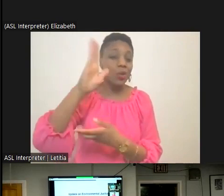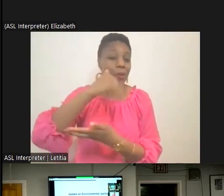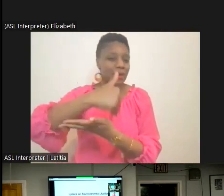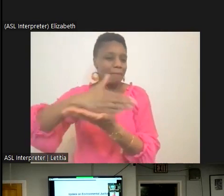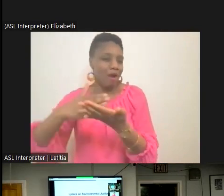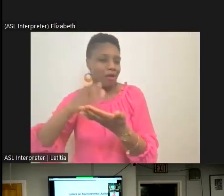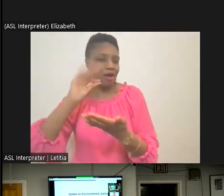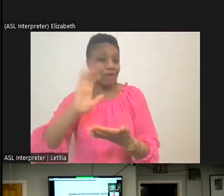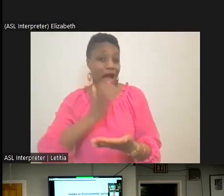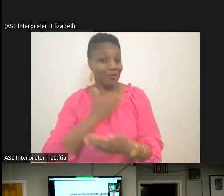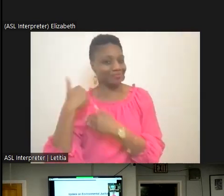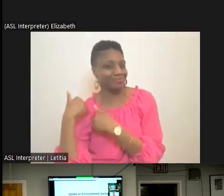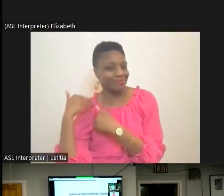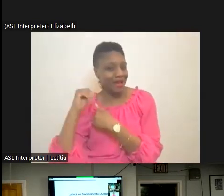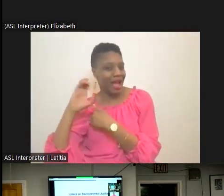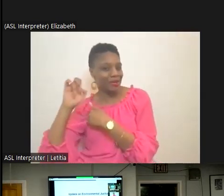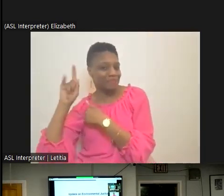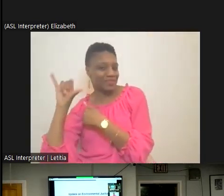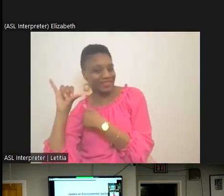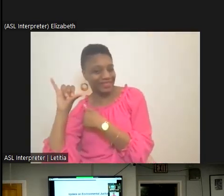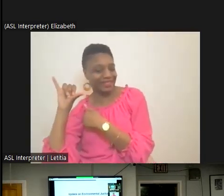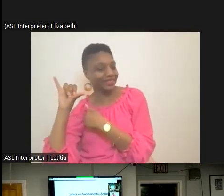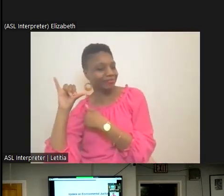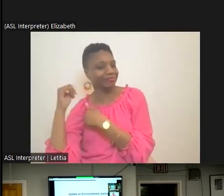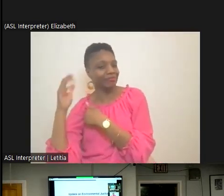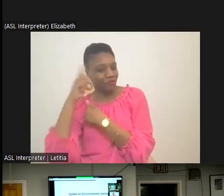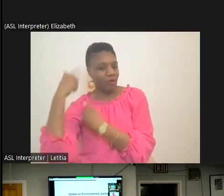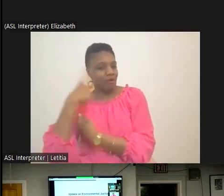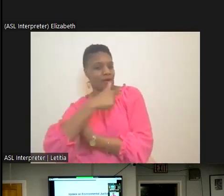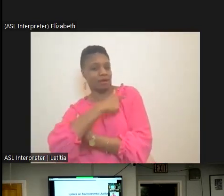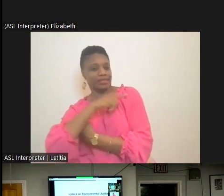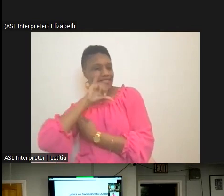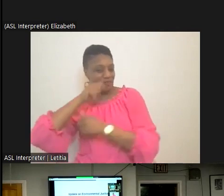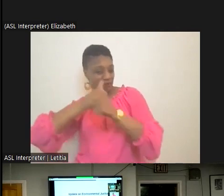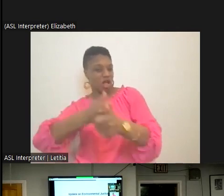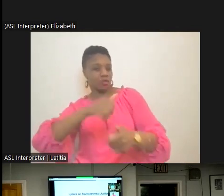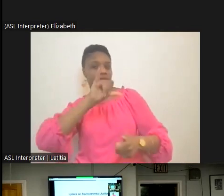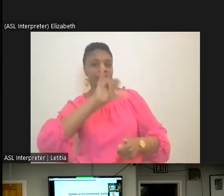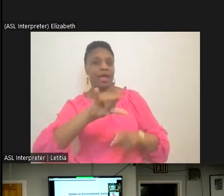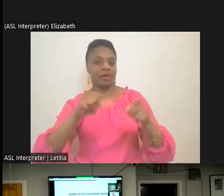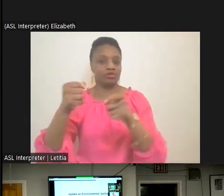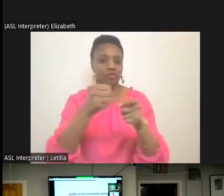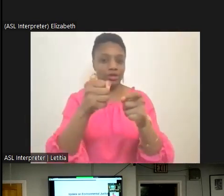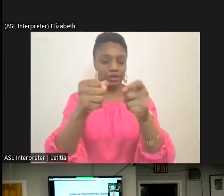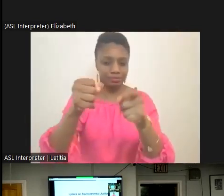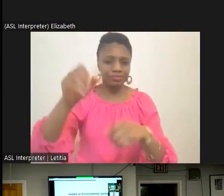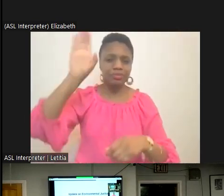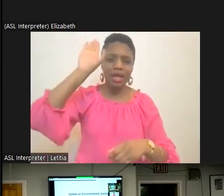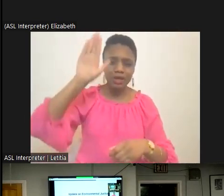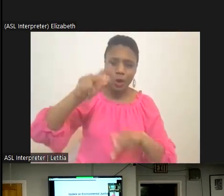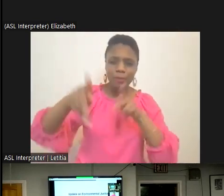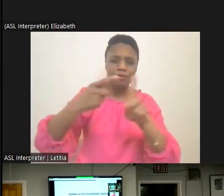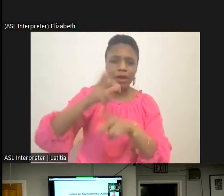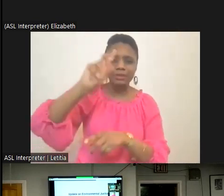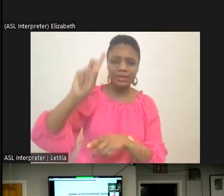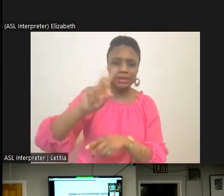think, of how our agency is implementing. So I know folks from DEP are here and they've done a lot